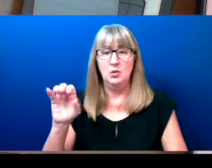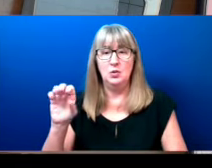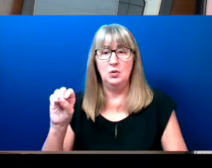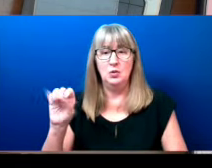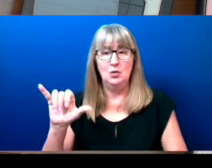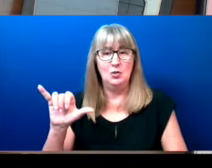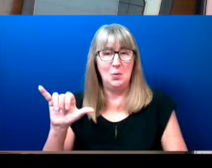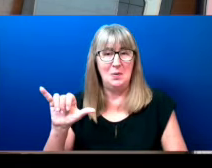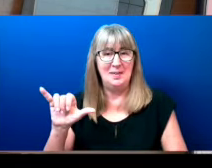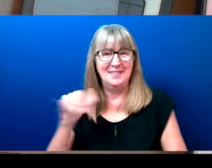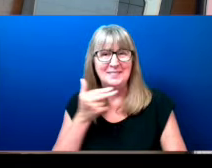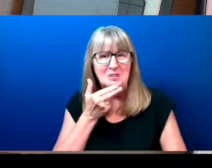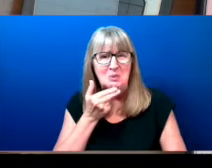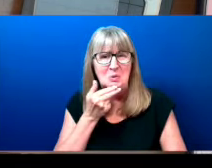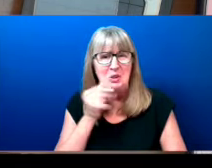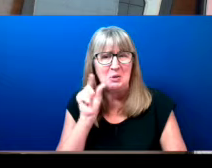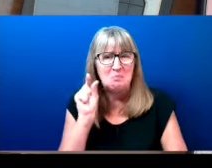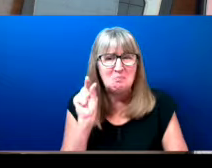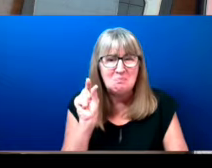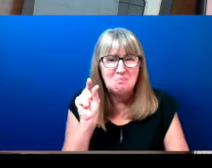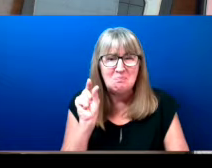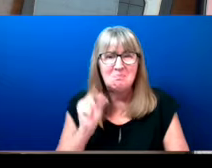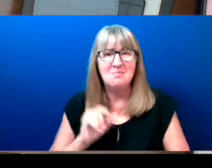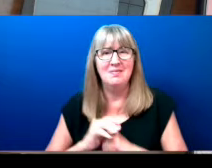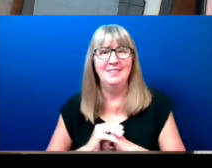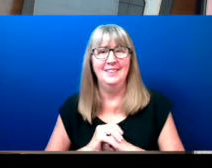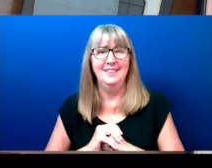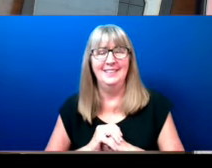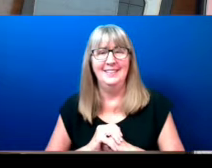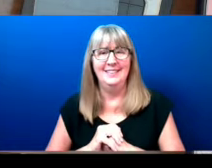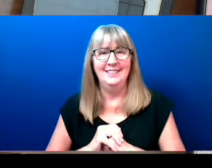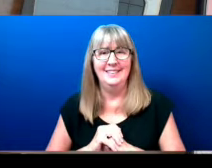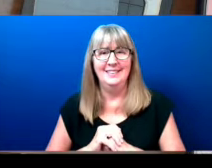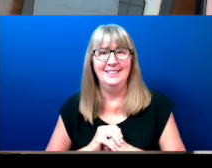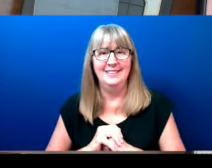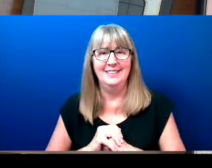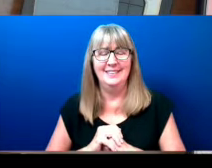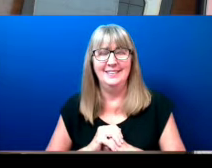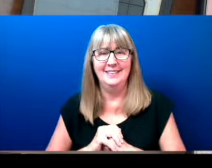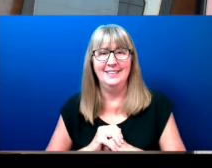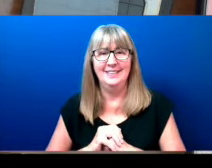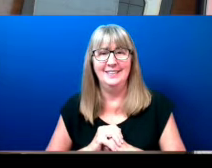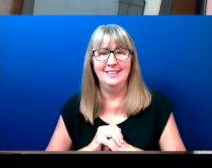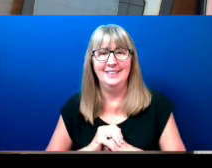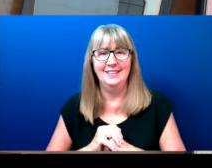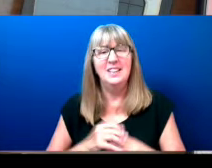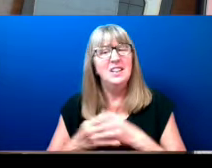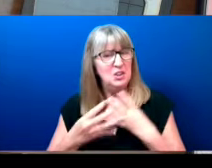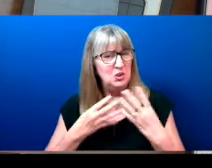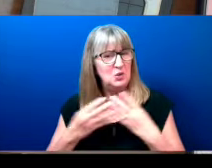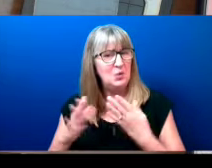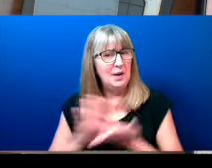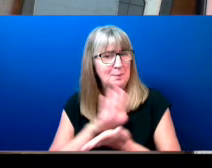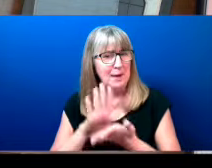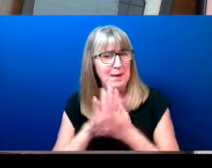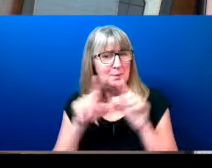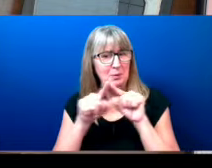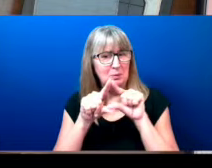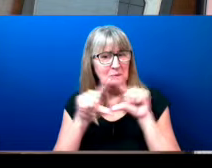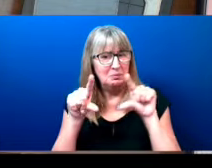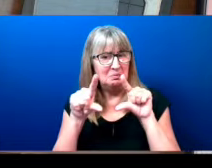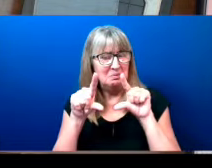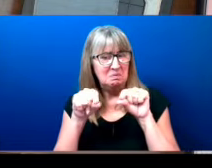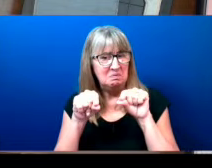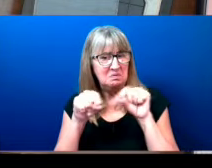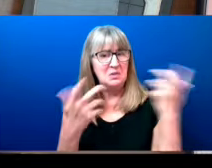little joy stamp. I really like this one. I've seen some cute things used with it. And I stamped it on right there. And